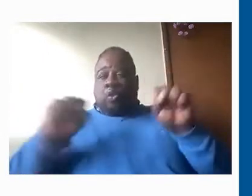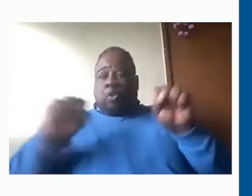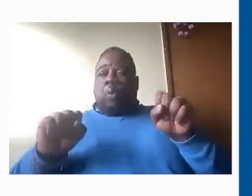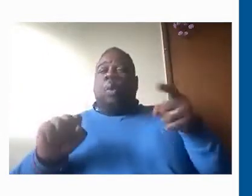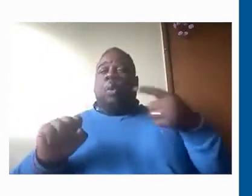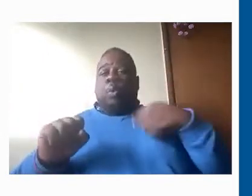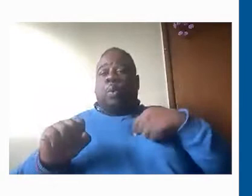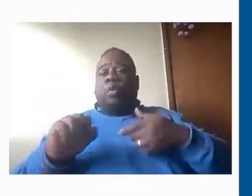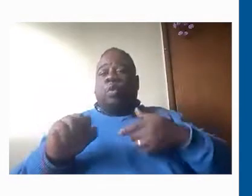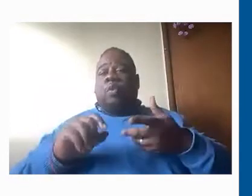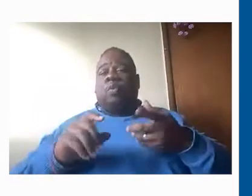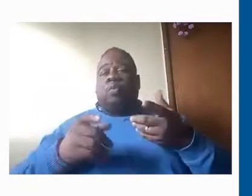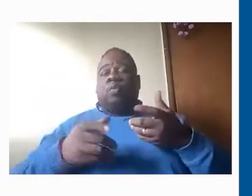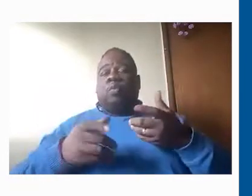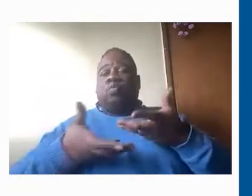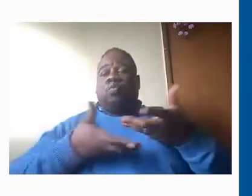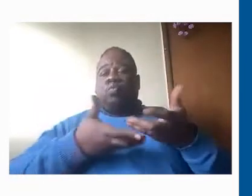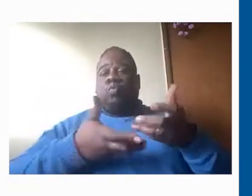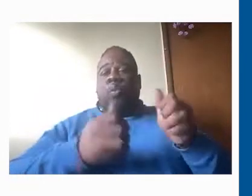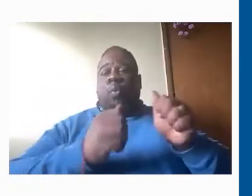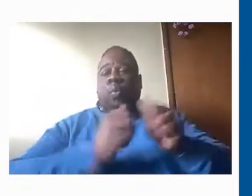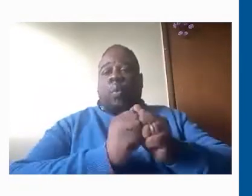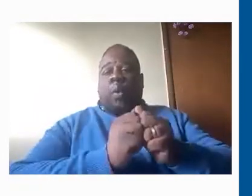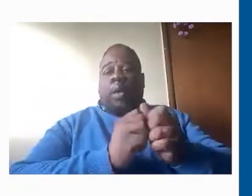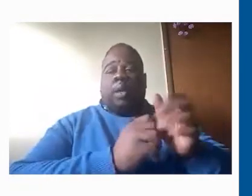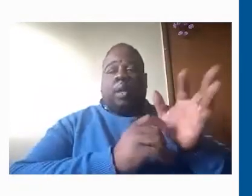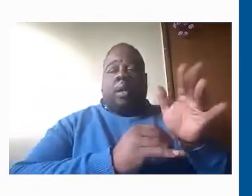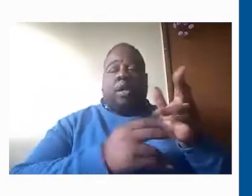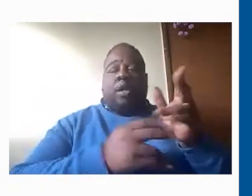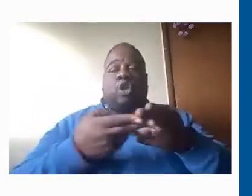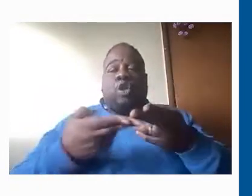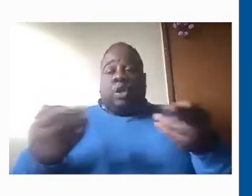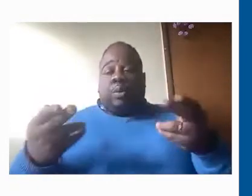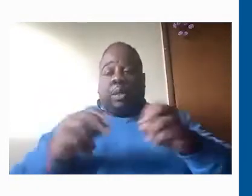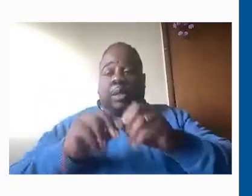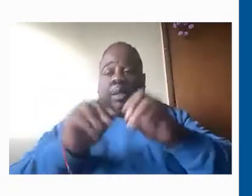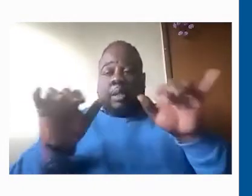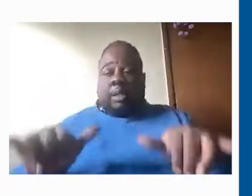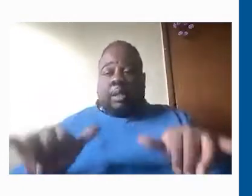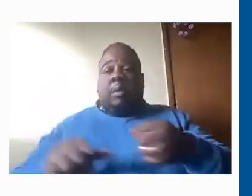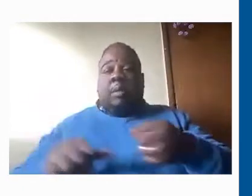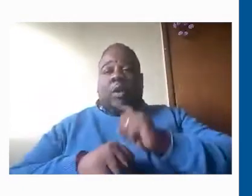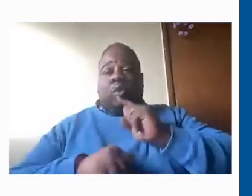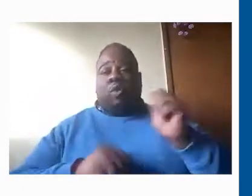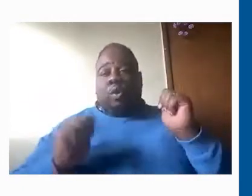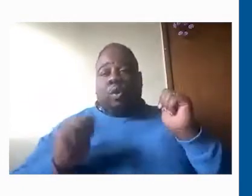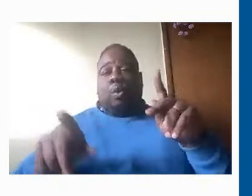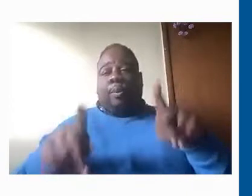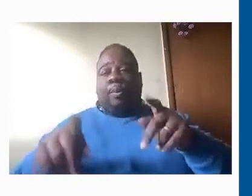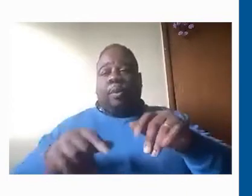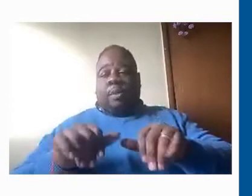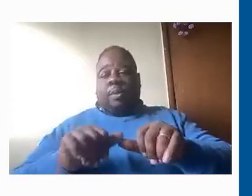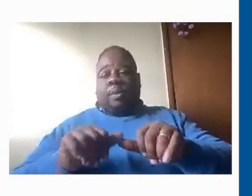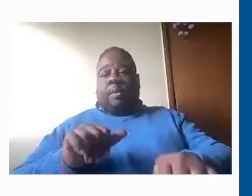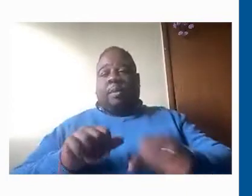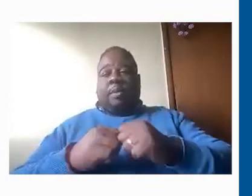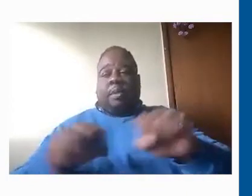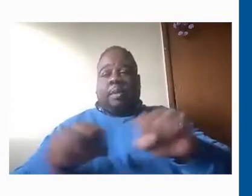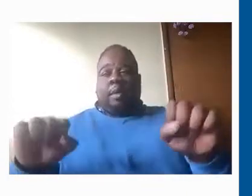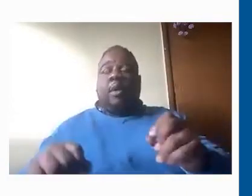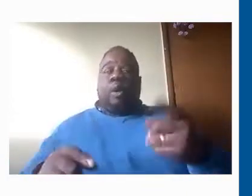We also work with nonprofits like the Salvation Army and Red Cross. One incident as far as this happened a few years